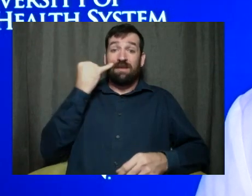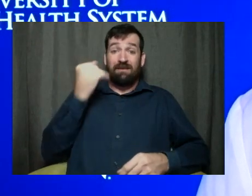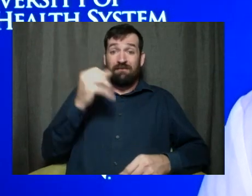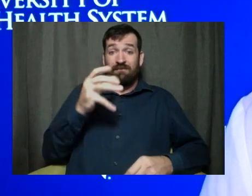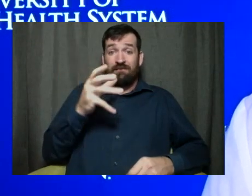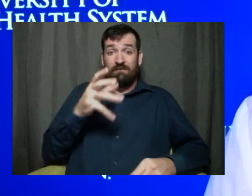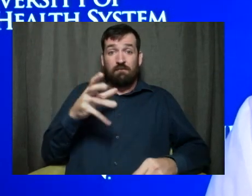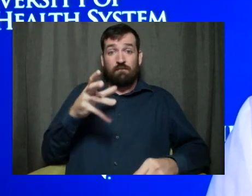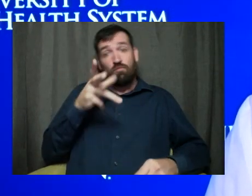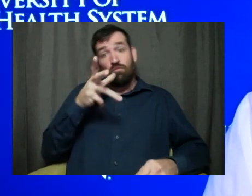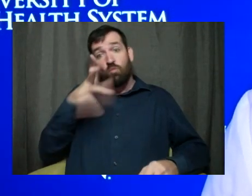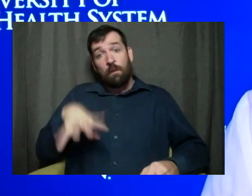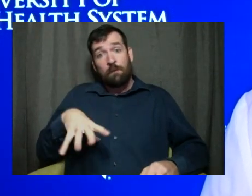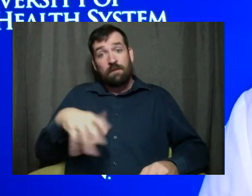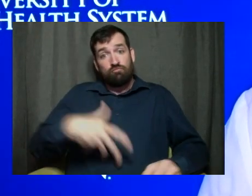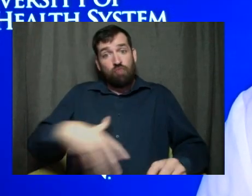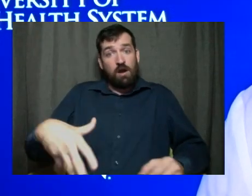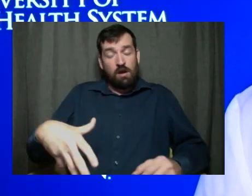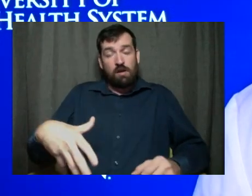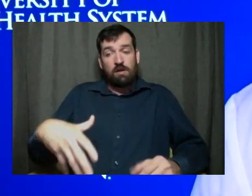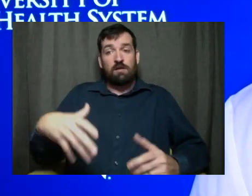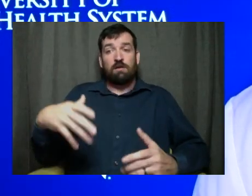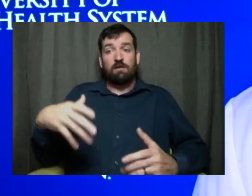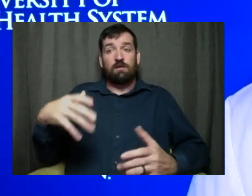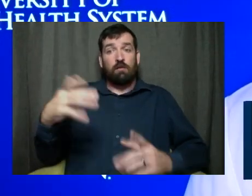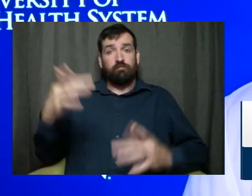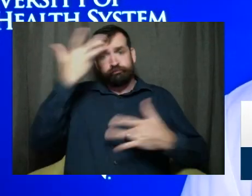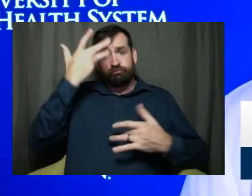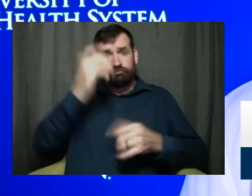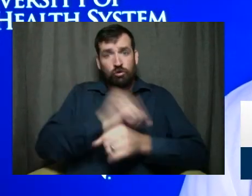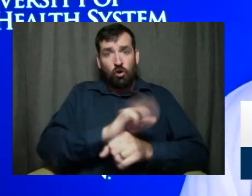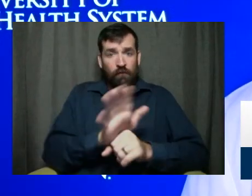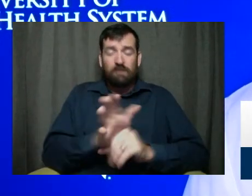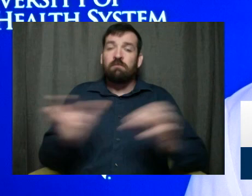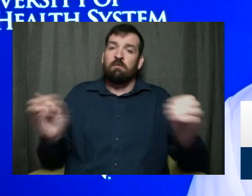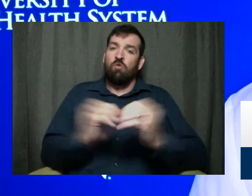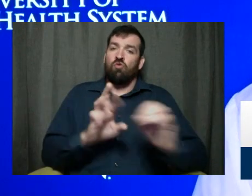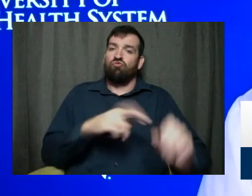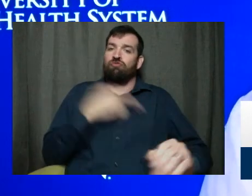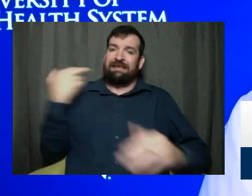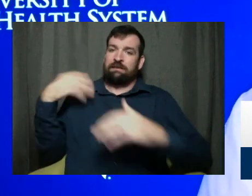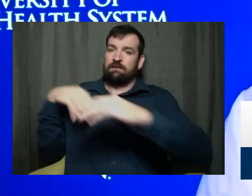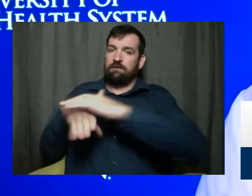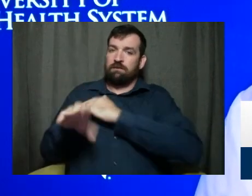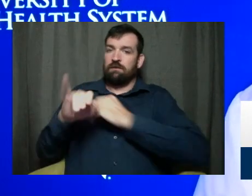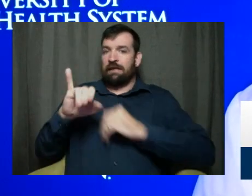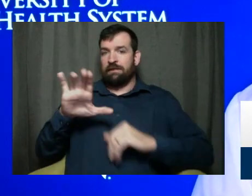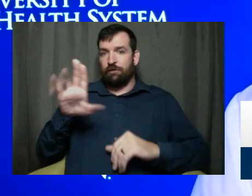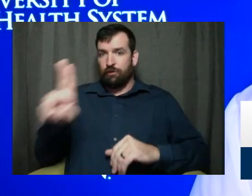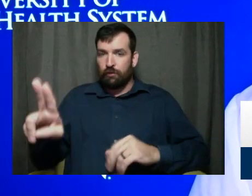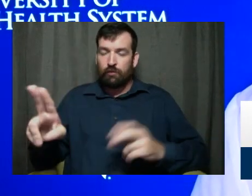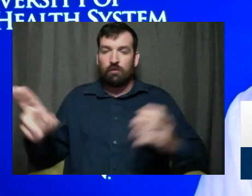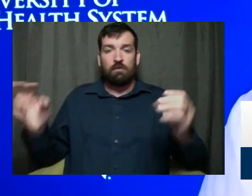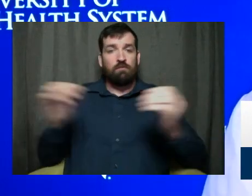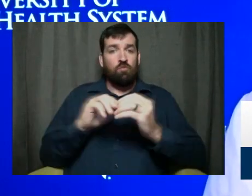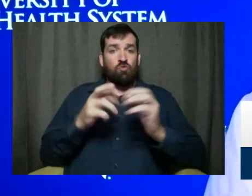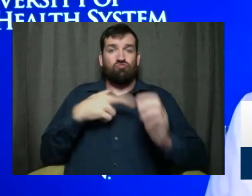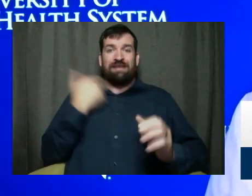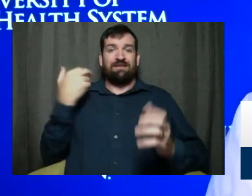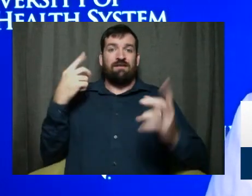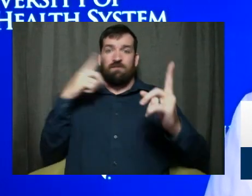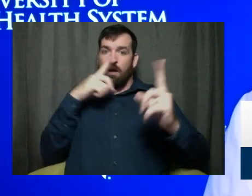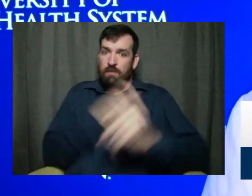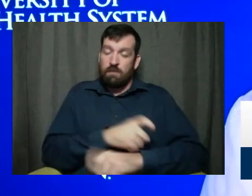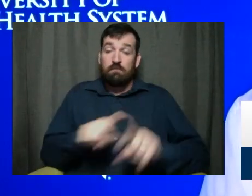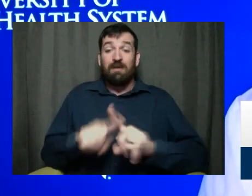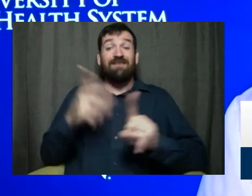COVID, mothers-to-be, do have higher risks of going to the ICU, of having complications, but those mothers that have been vaccinated